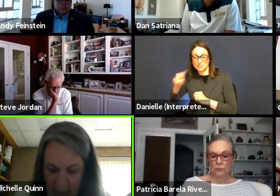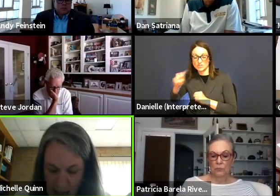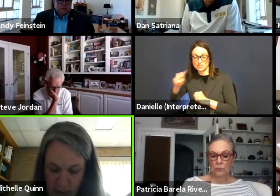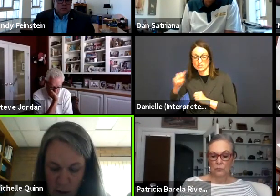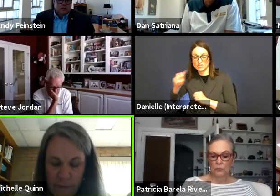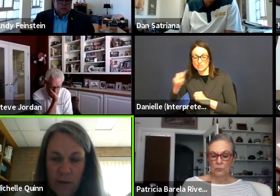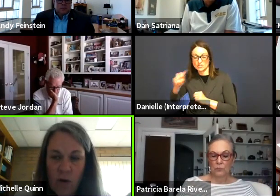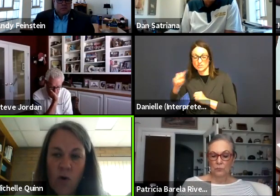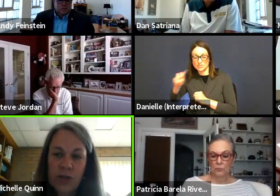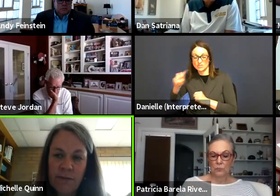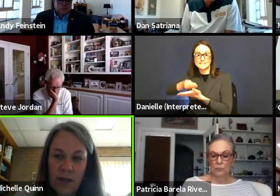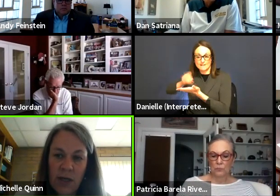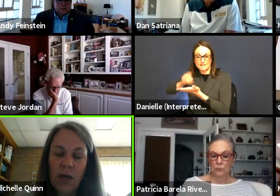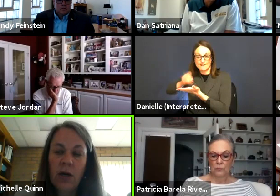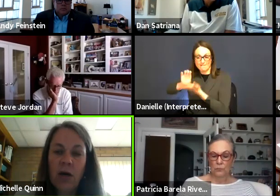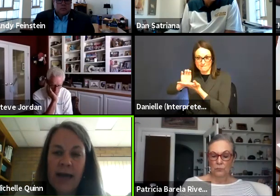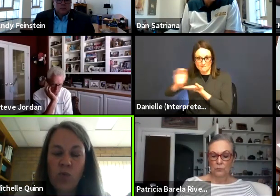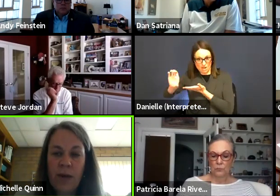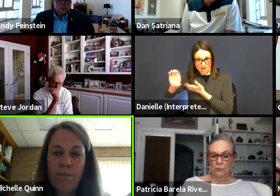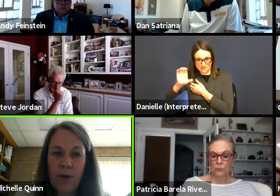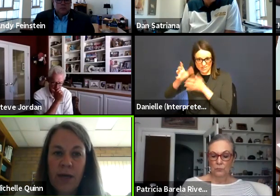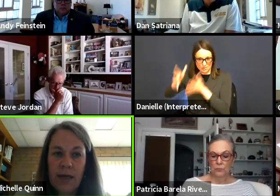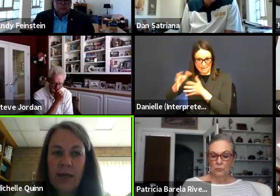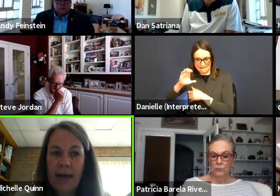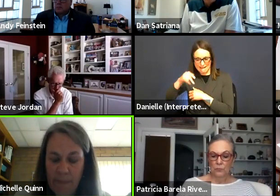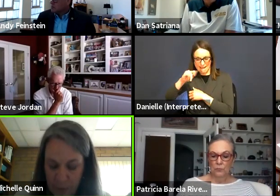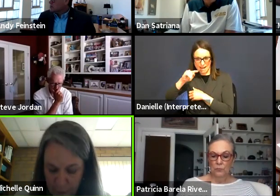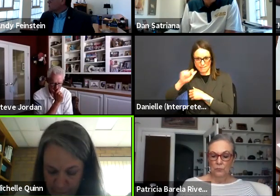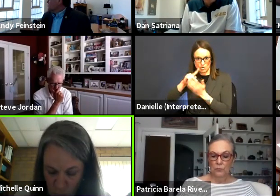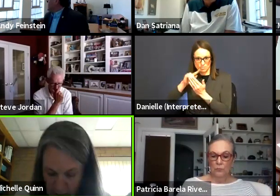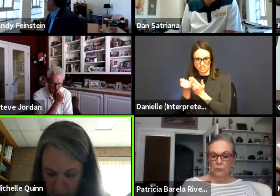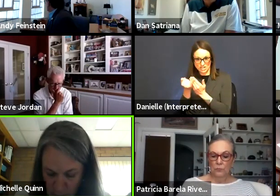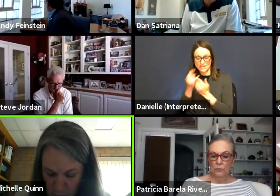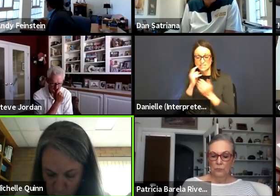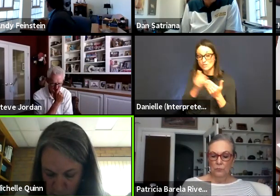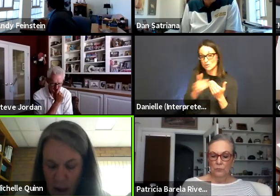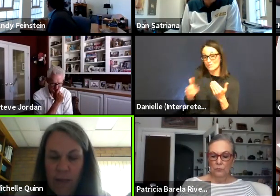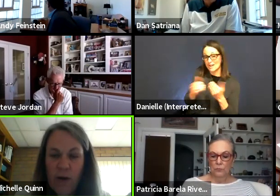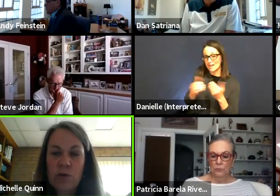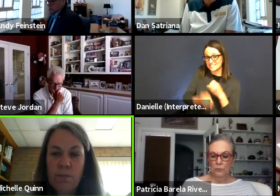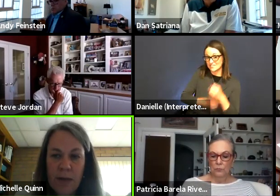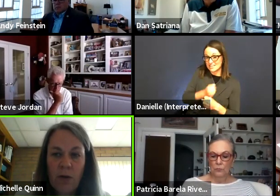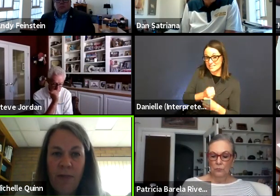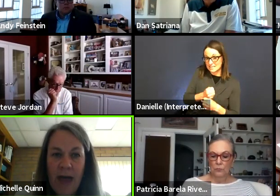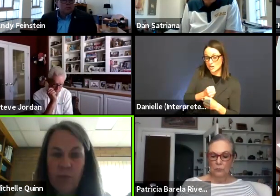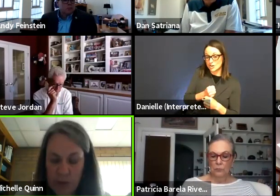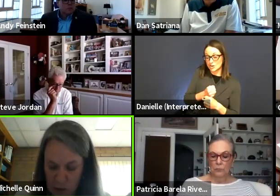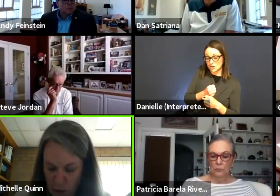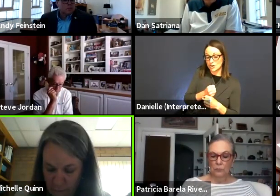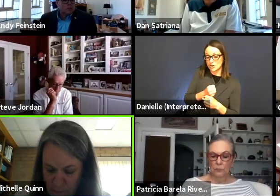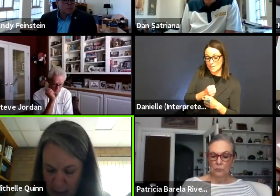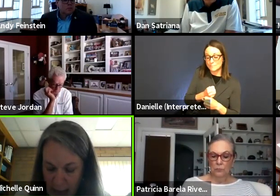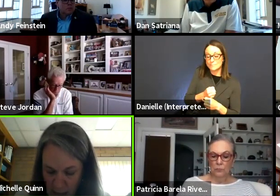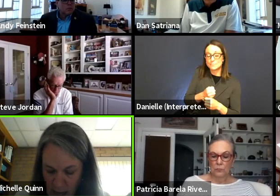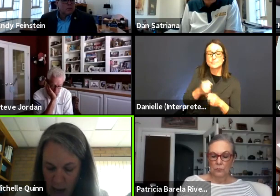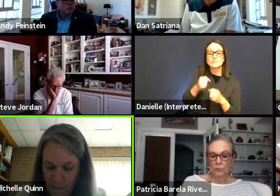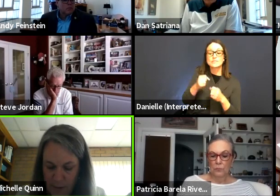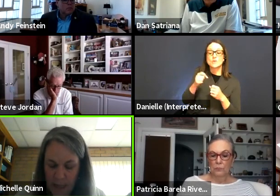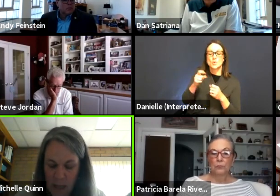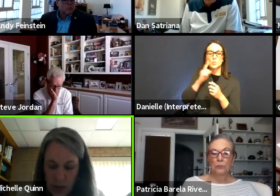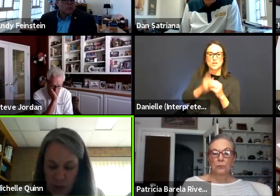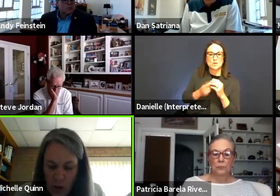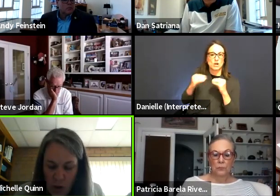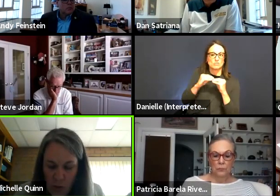projects. And then over the course of the year, as we bring in capital fee revenues, those build that reserve back